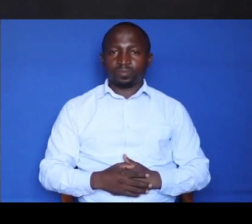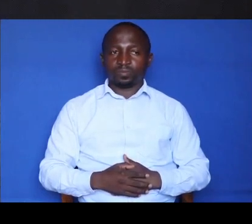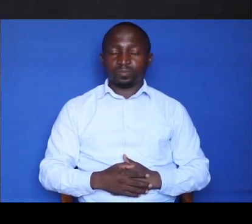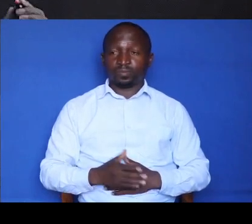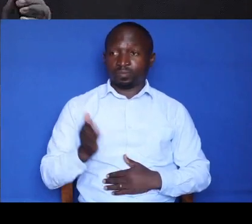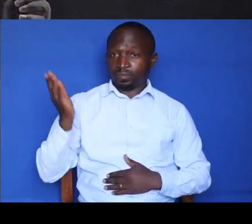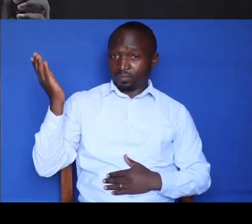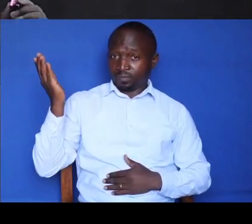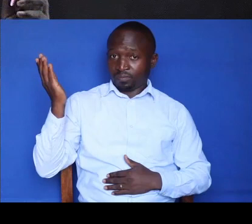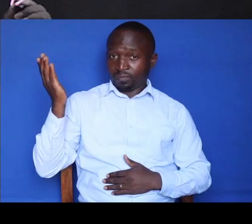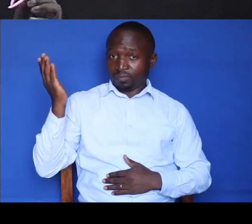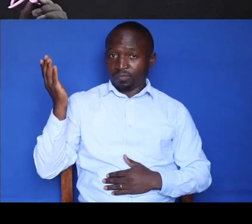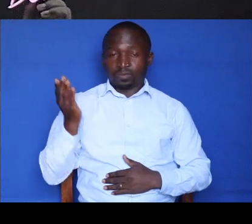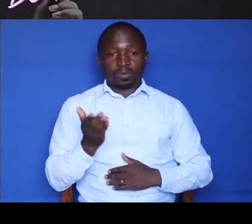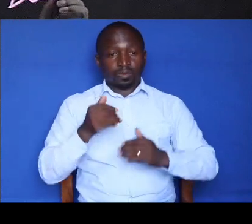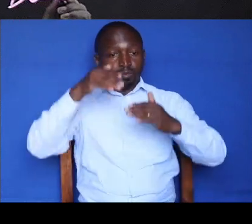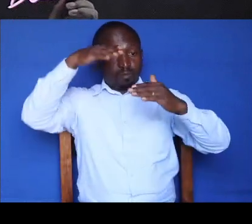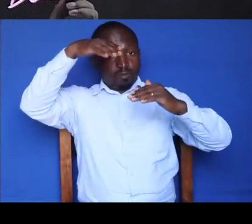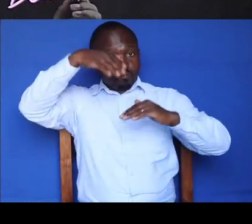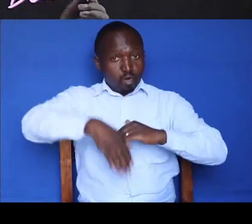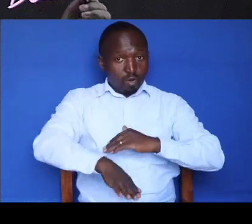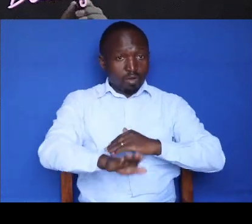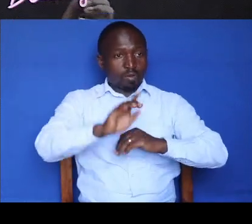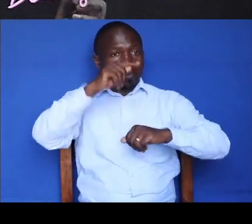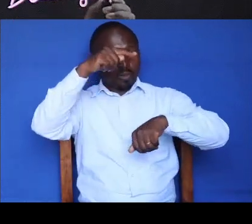valley during